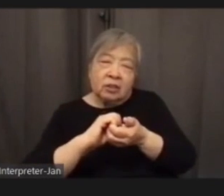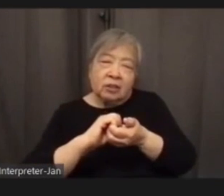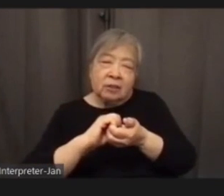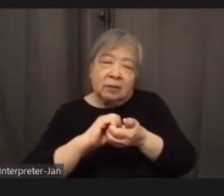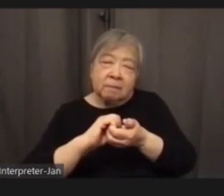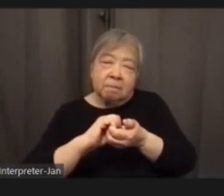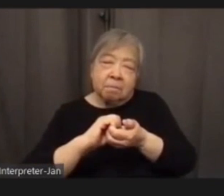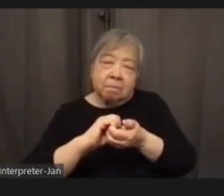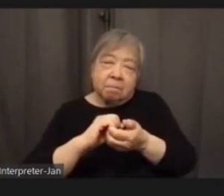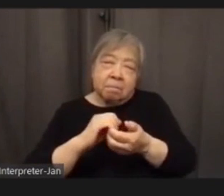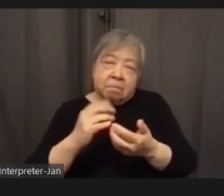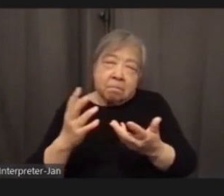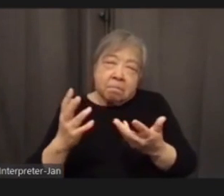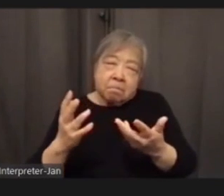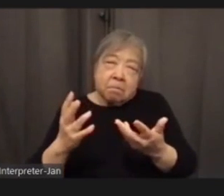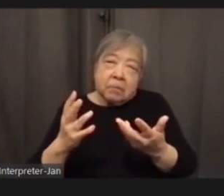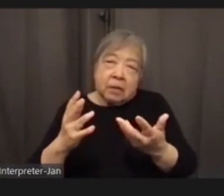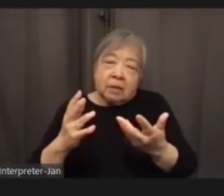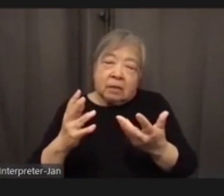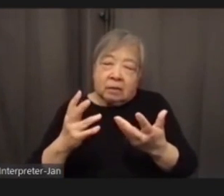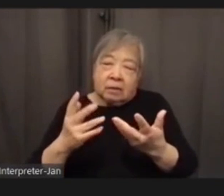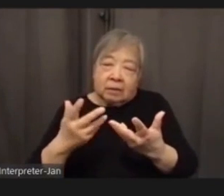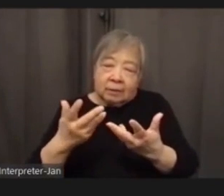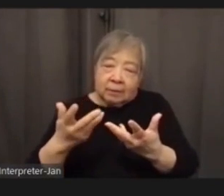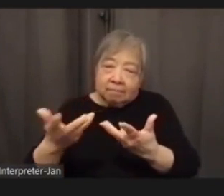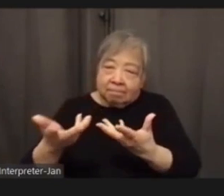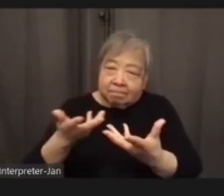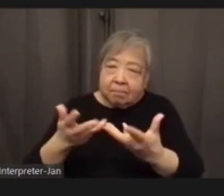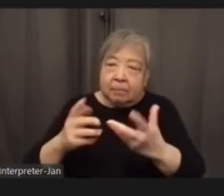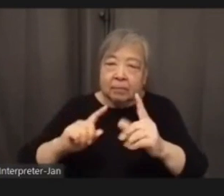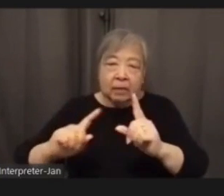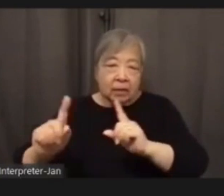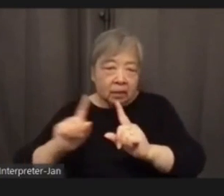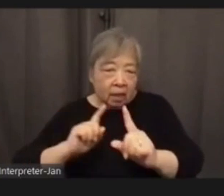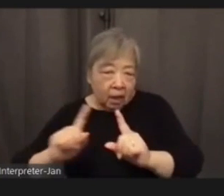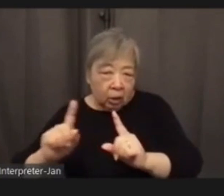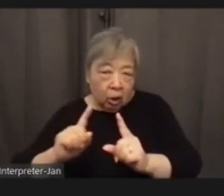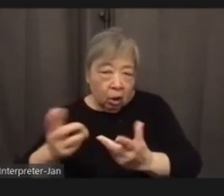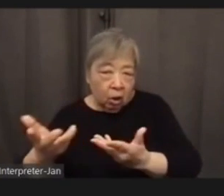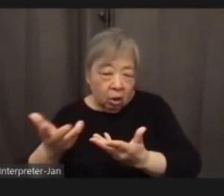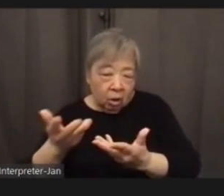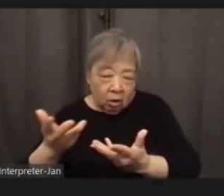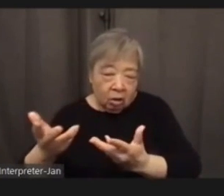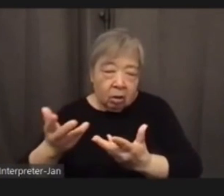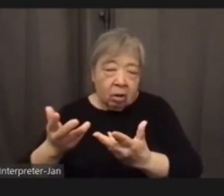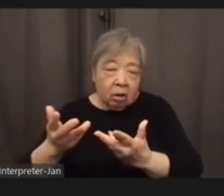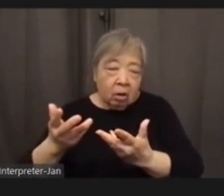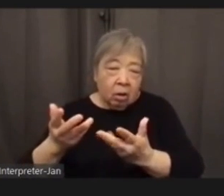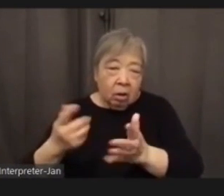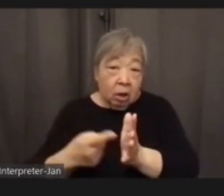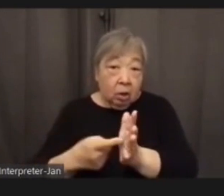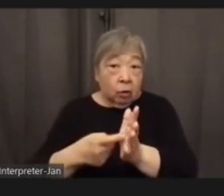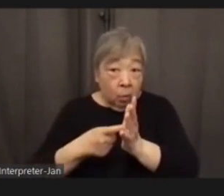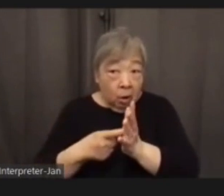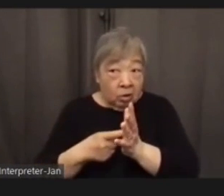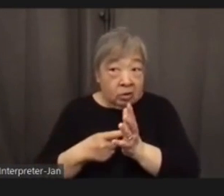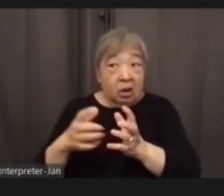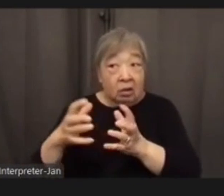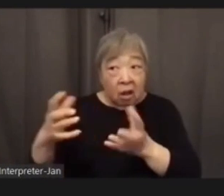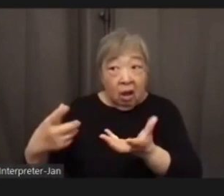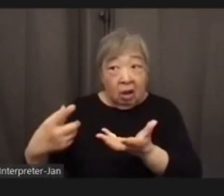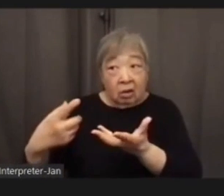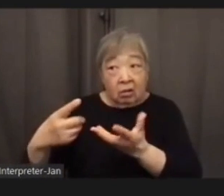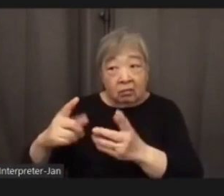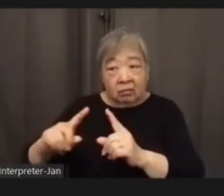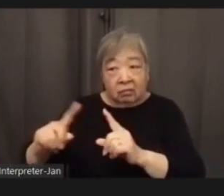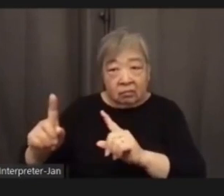a dialogical practice. It requires lots of conversation, lots of